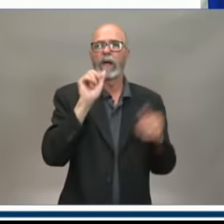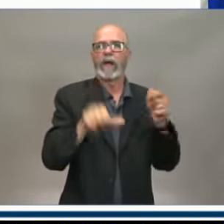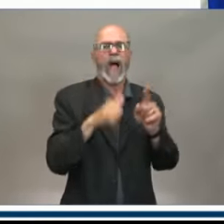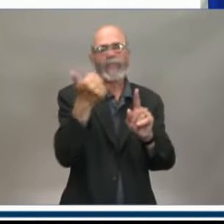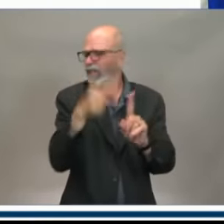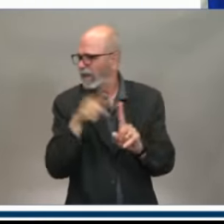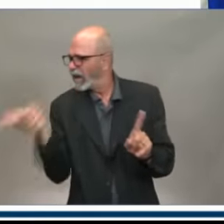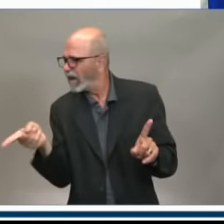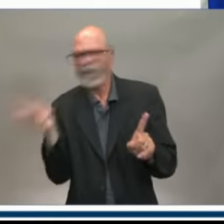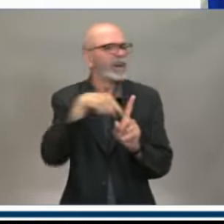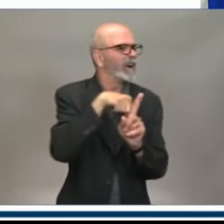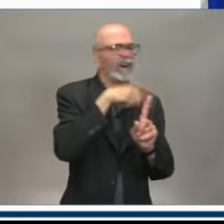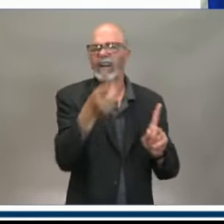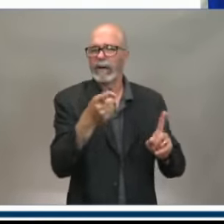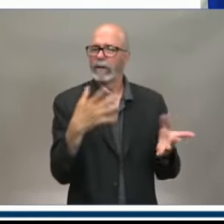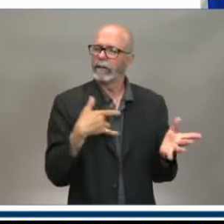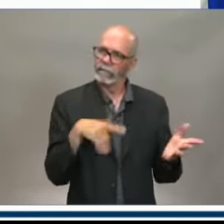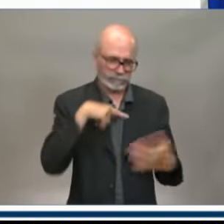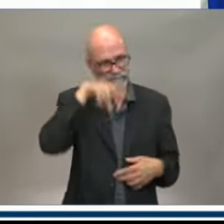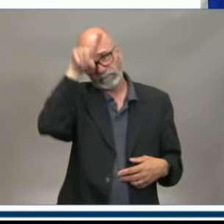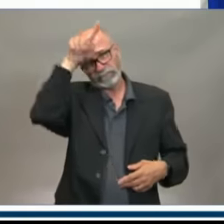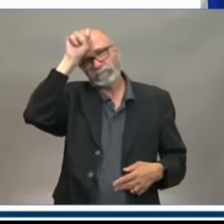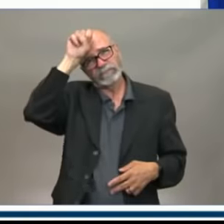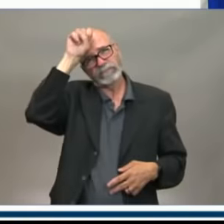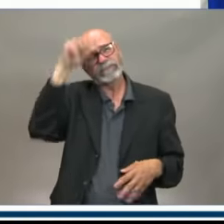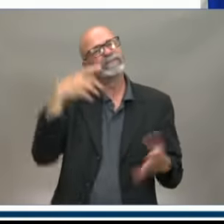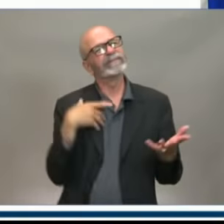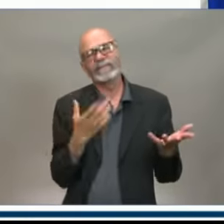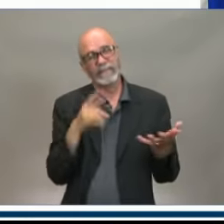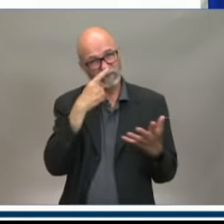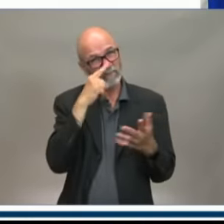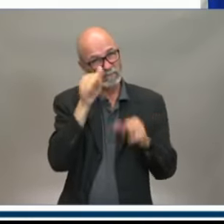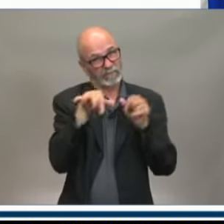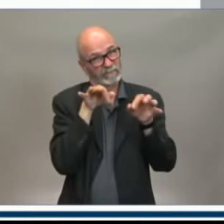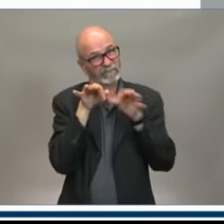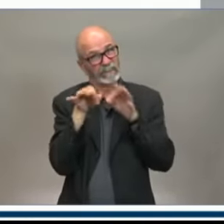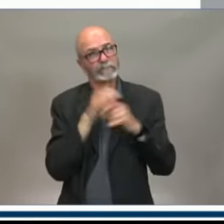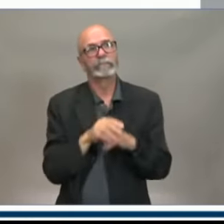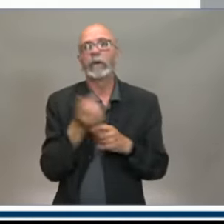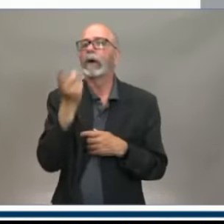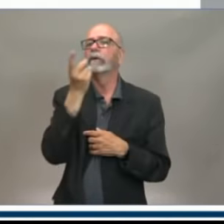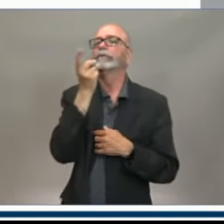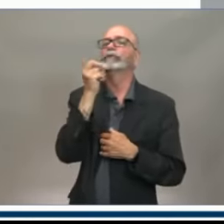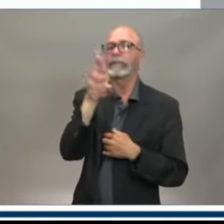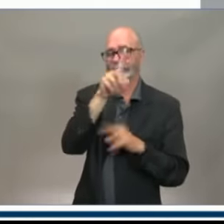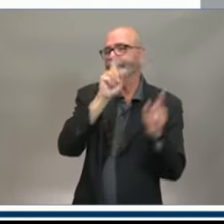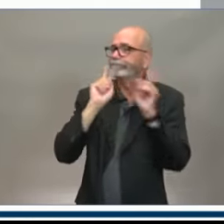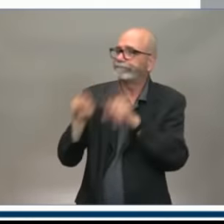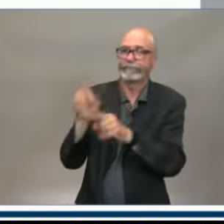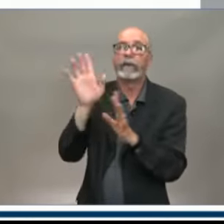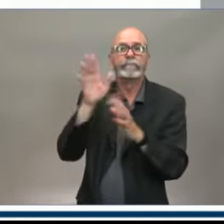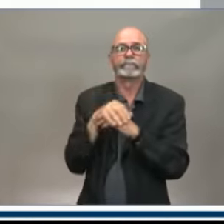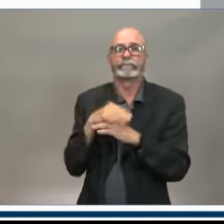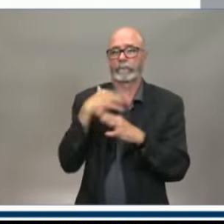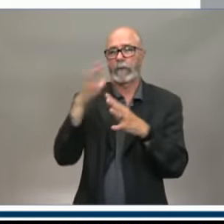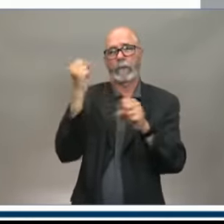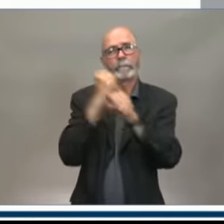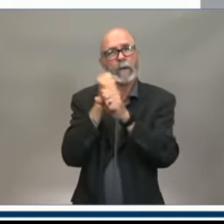you clarify what's still happening there? So we're making sure that what we report is